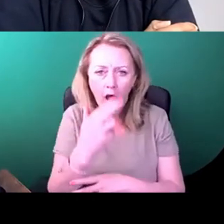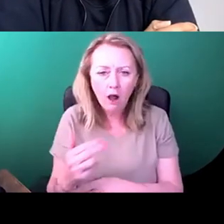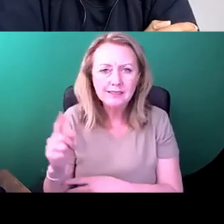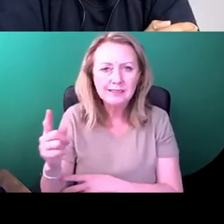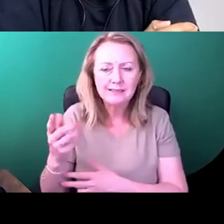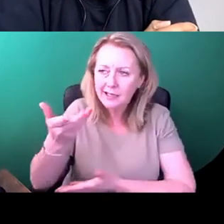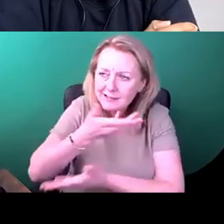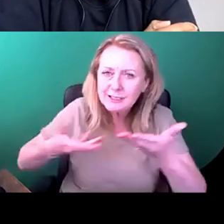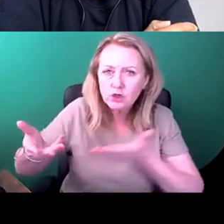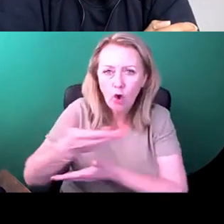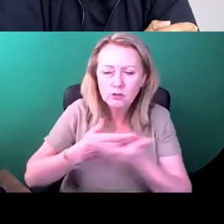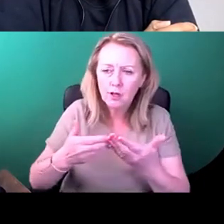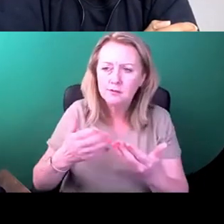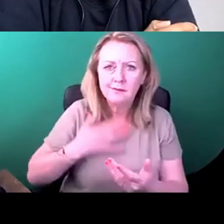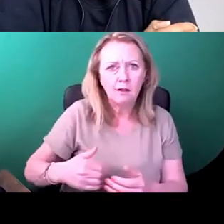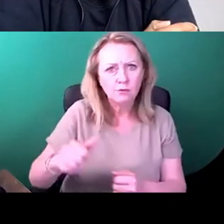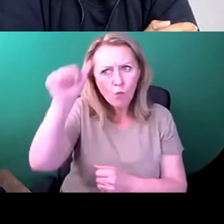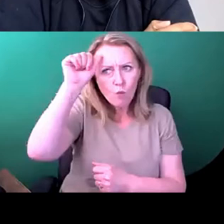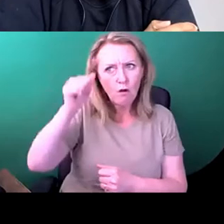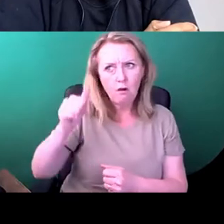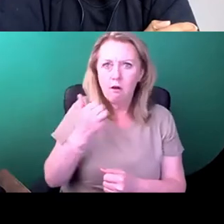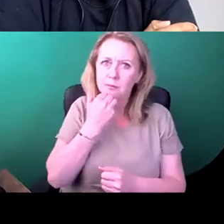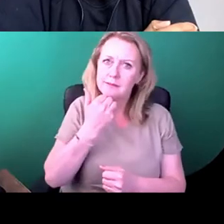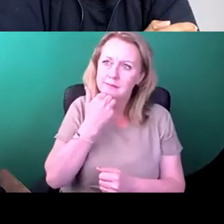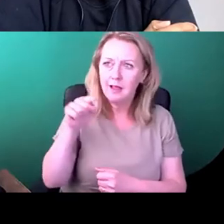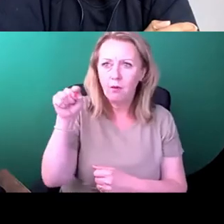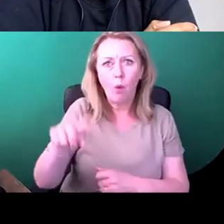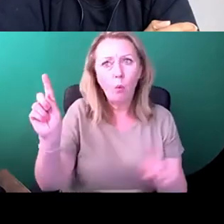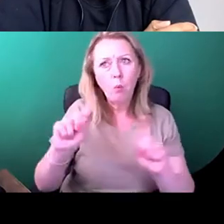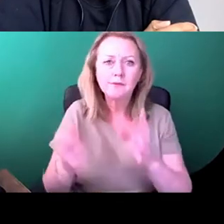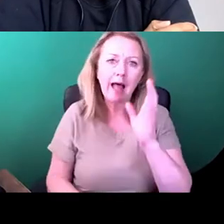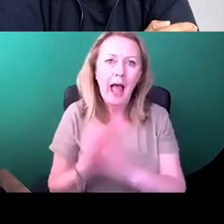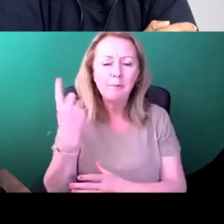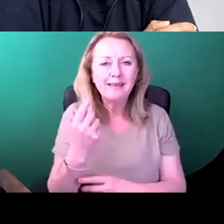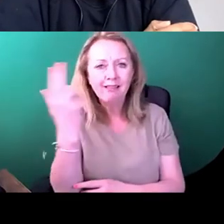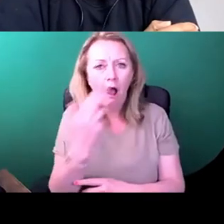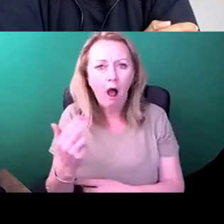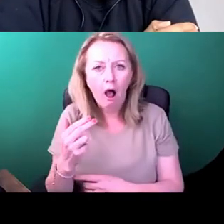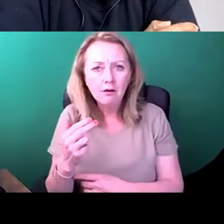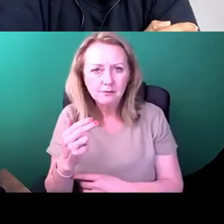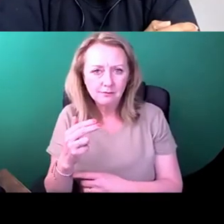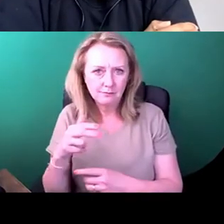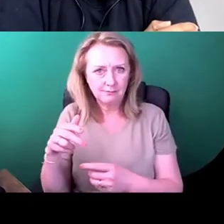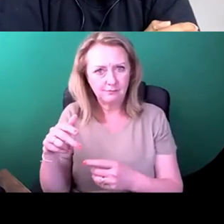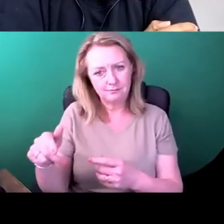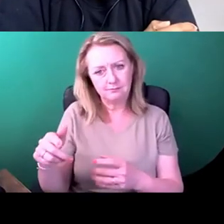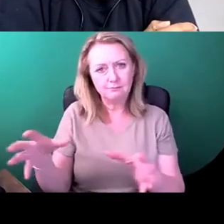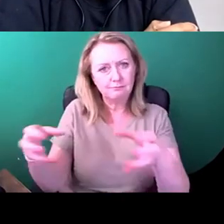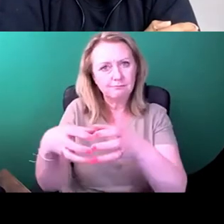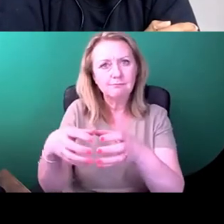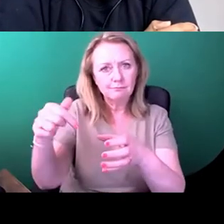followed by keeping abreast of the wider discourses taking place inside the arts sector and beyond. Therefore,